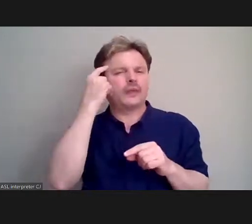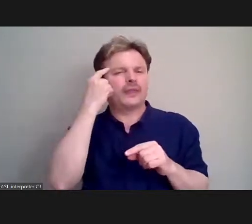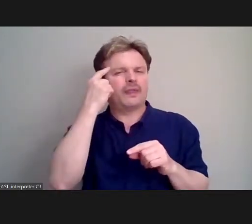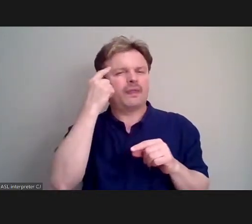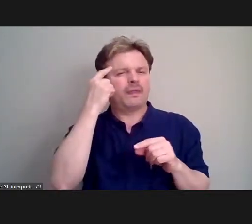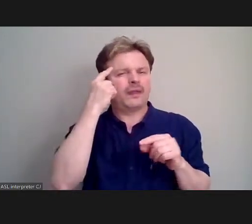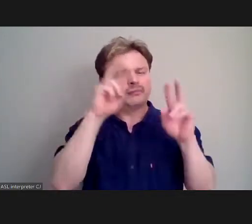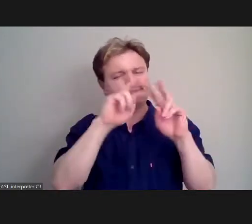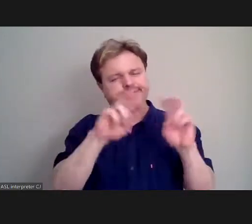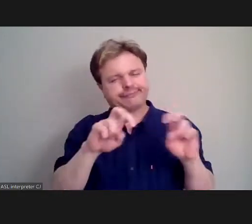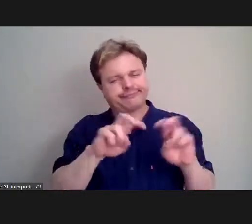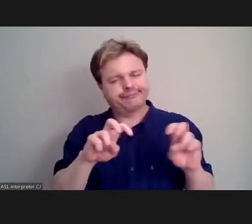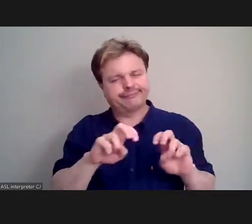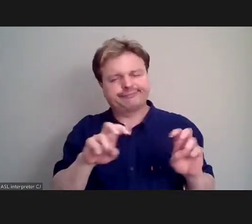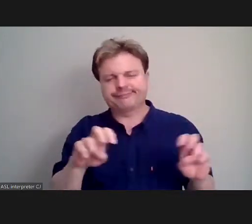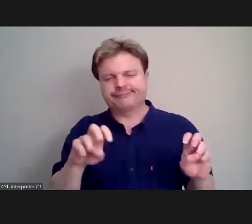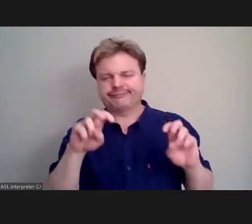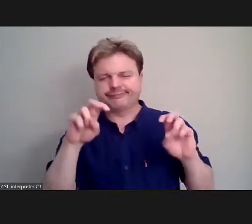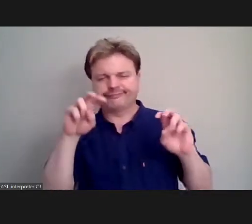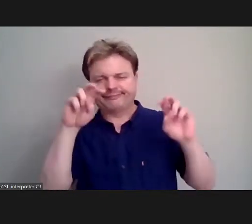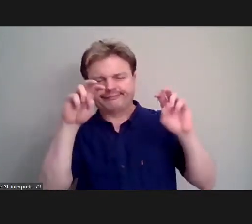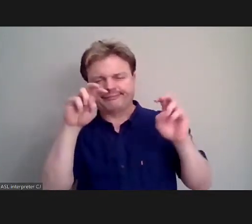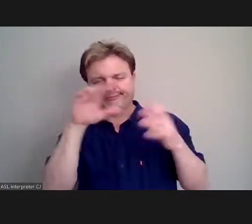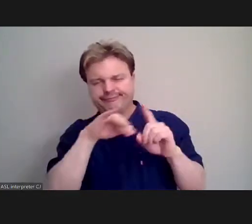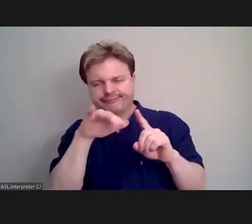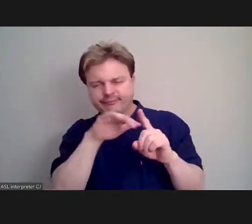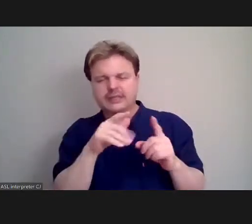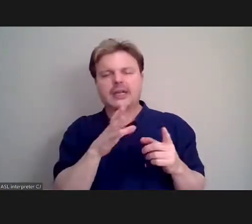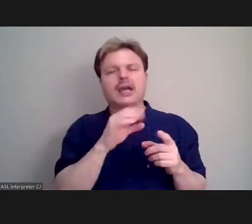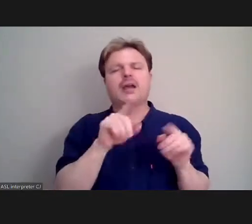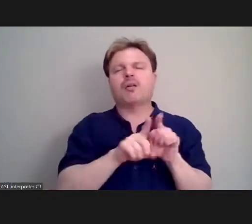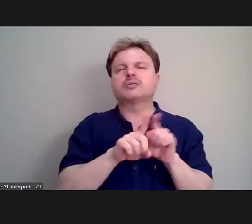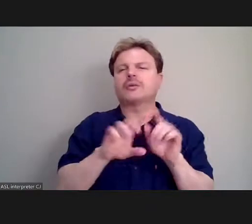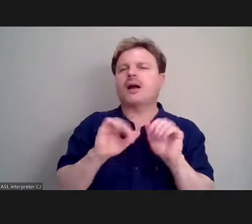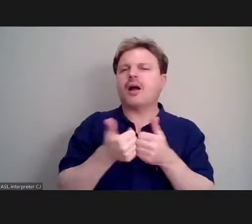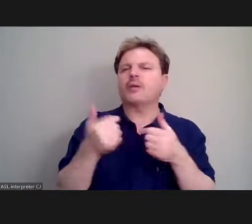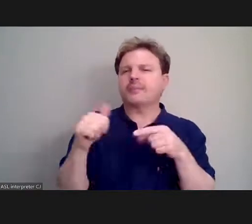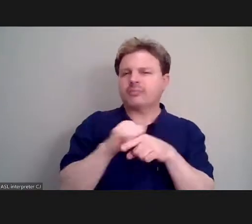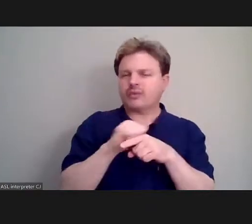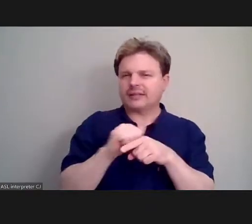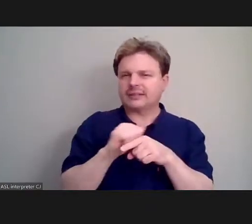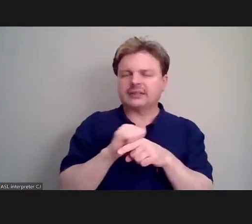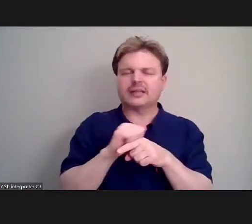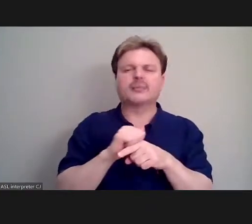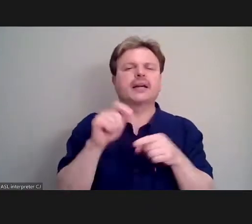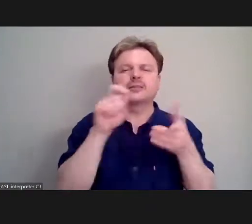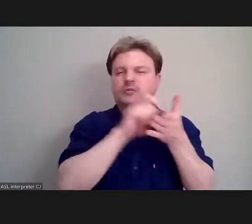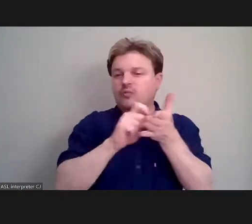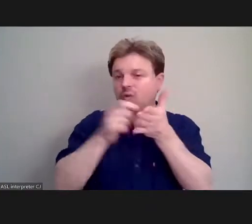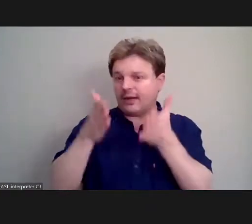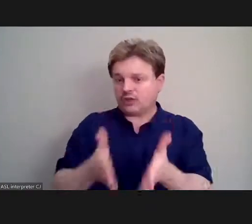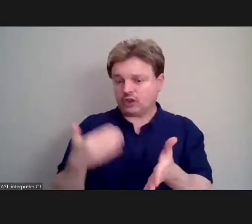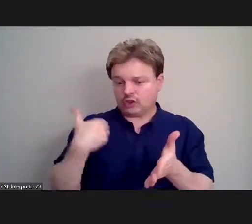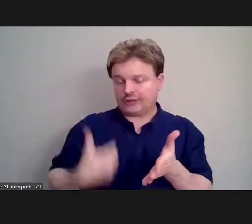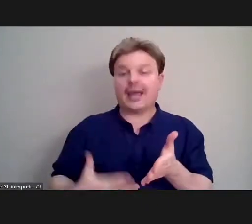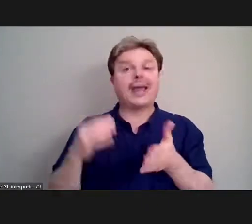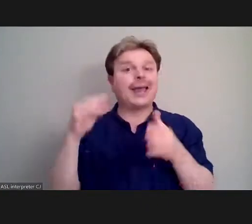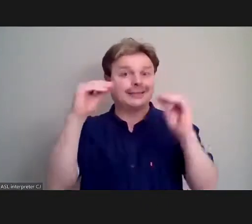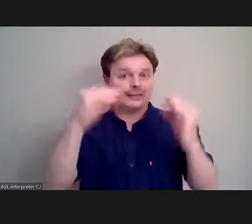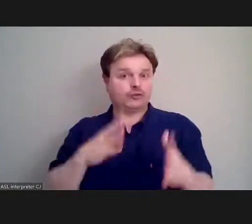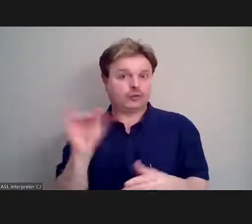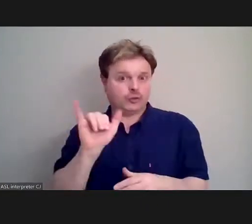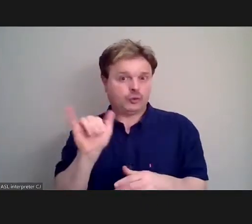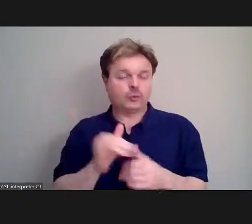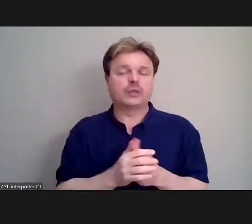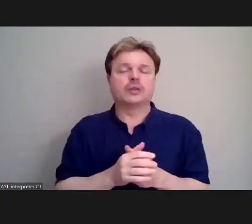things, and then also how we put them into practice, both as writers and as instructors, is because